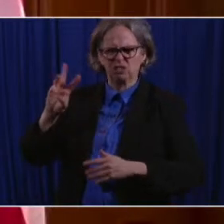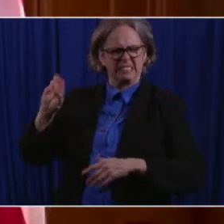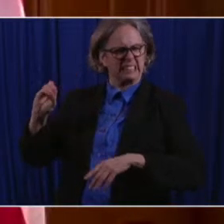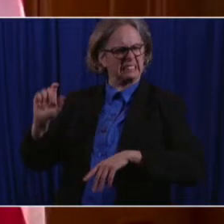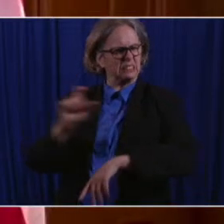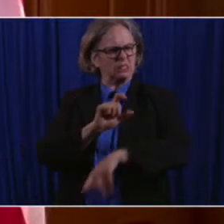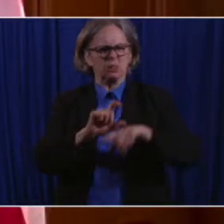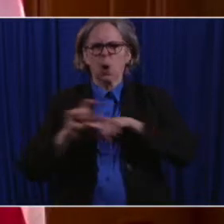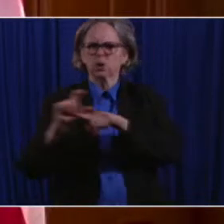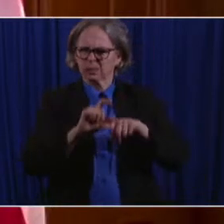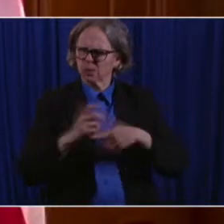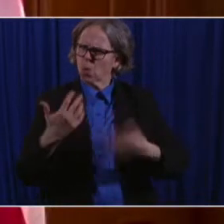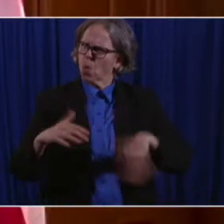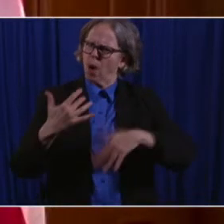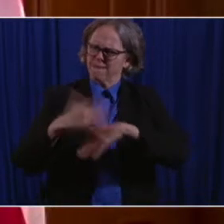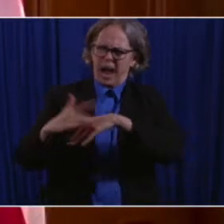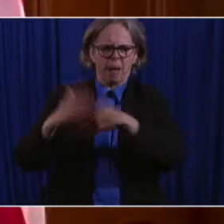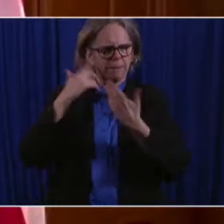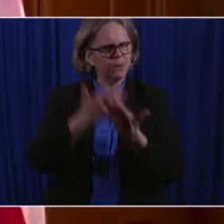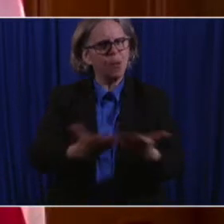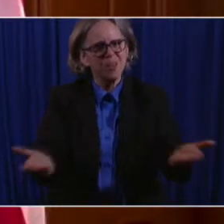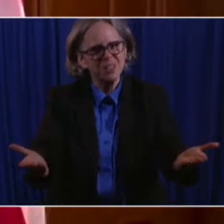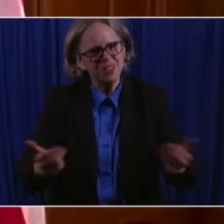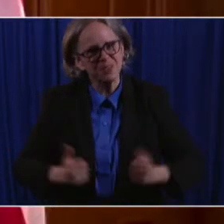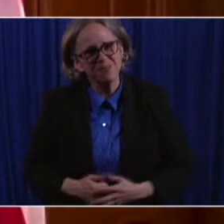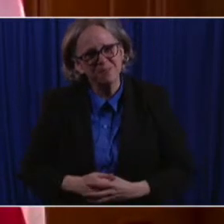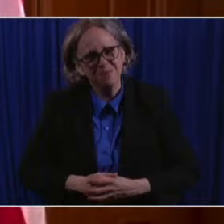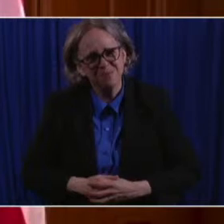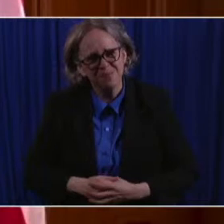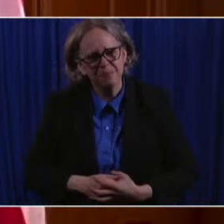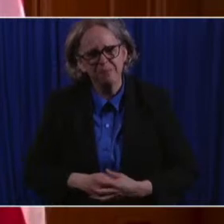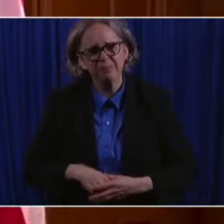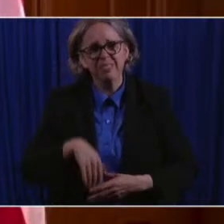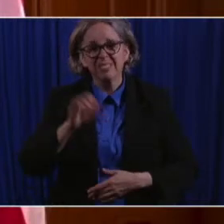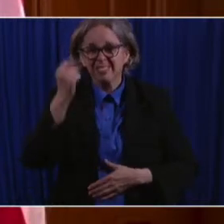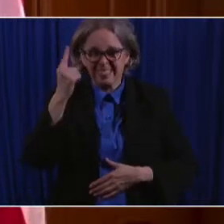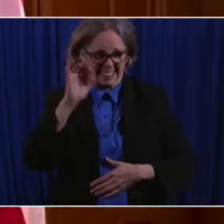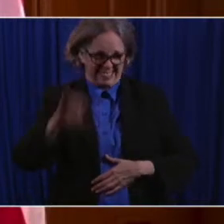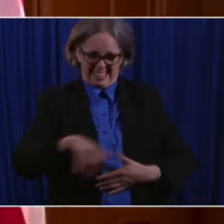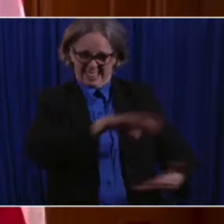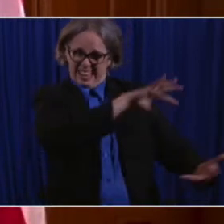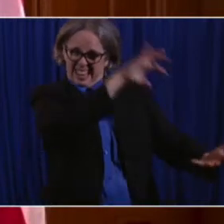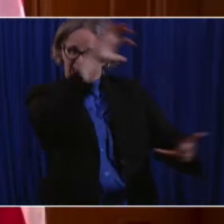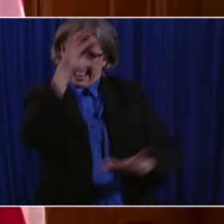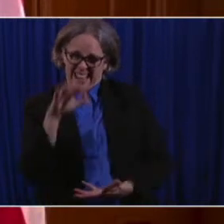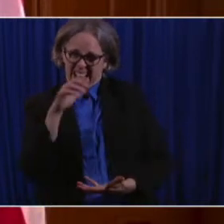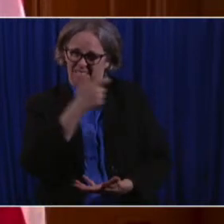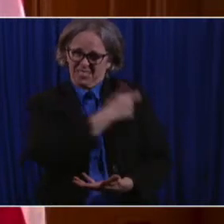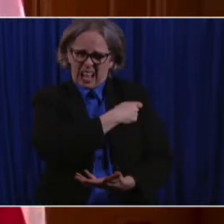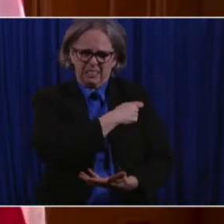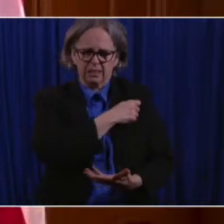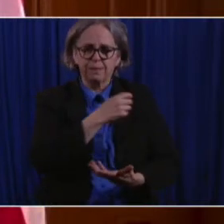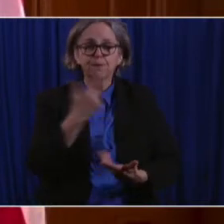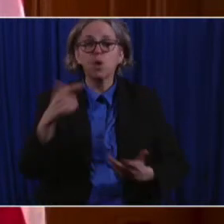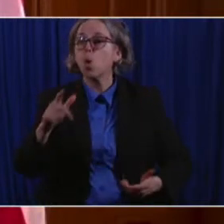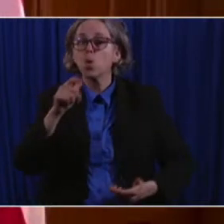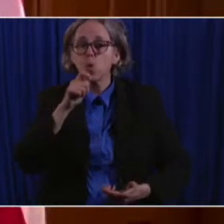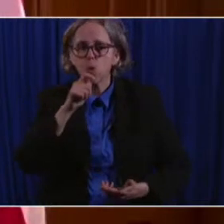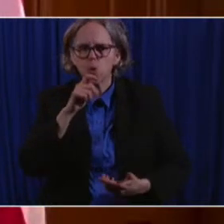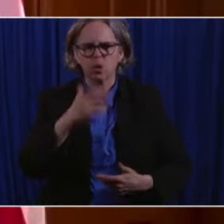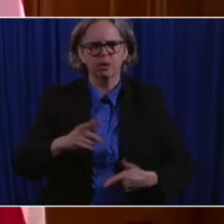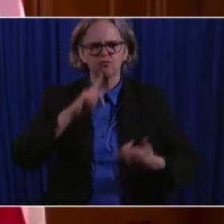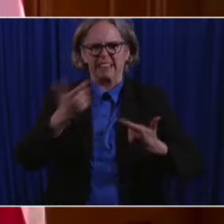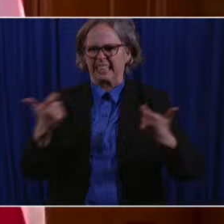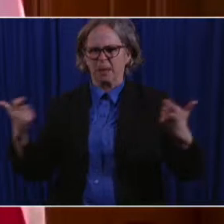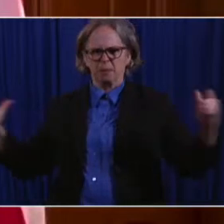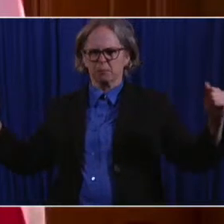state's allocation, the number large retail pharmacies are receiving directly through the federal government, what